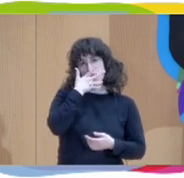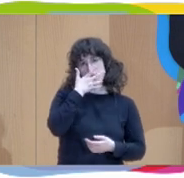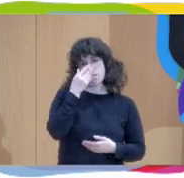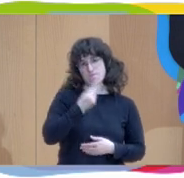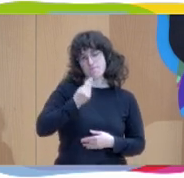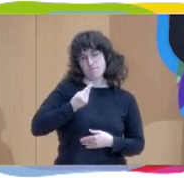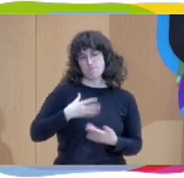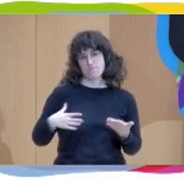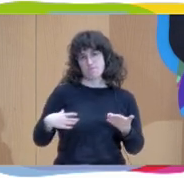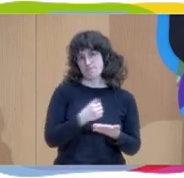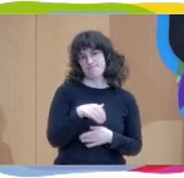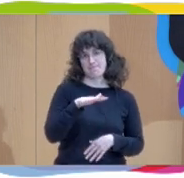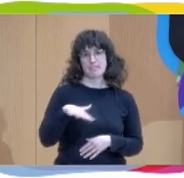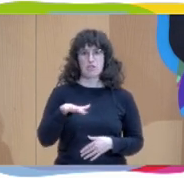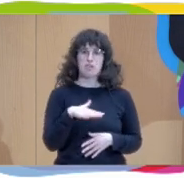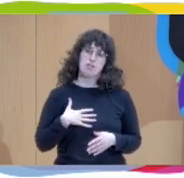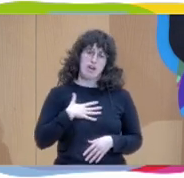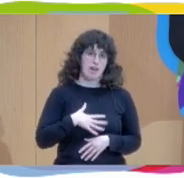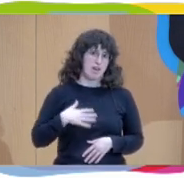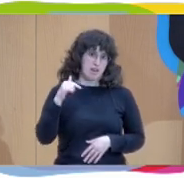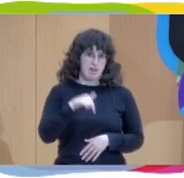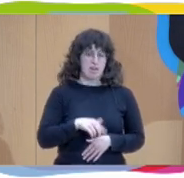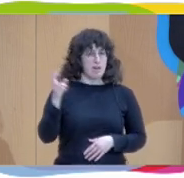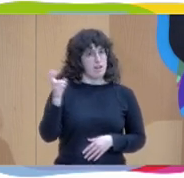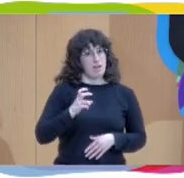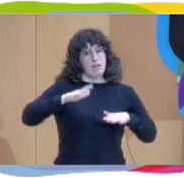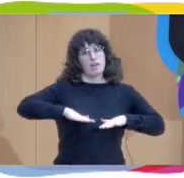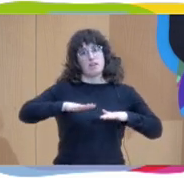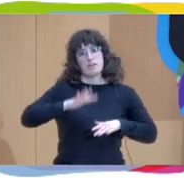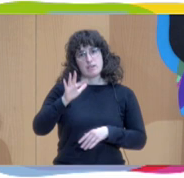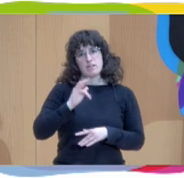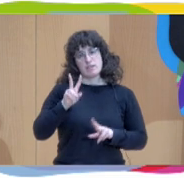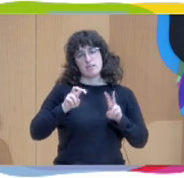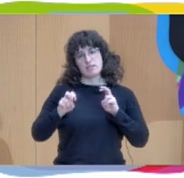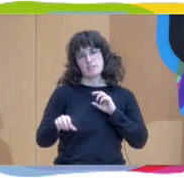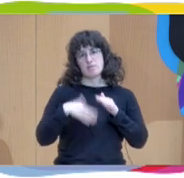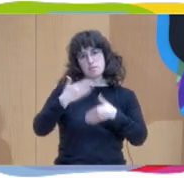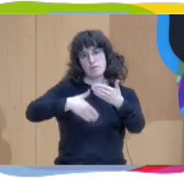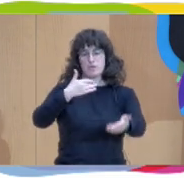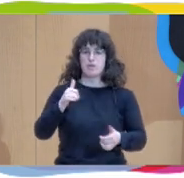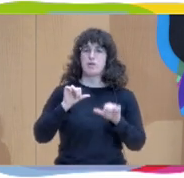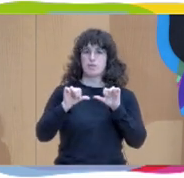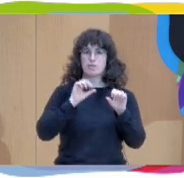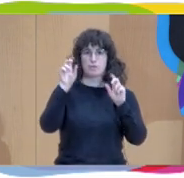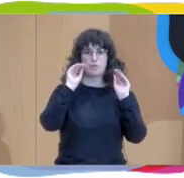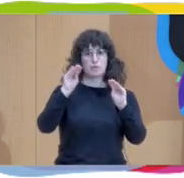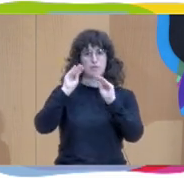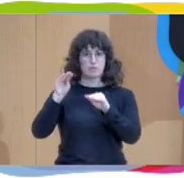training process we created 11 natural networks which